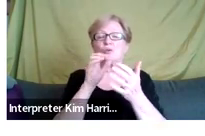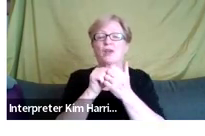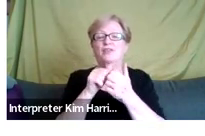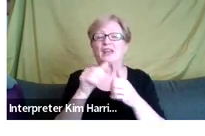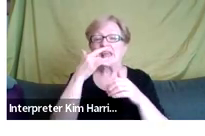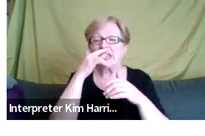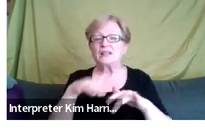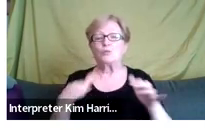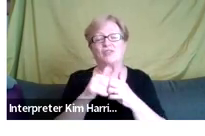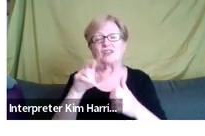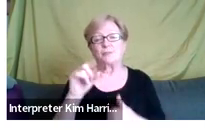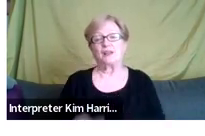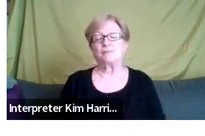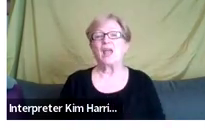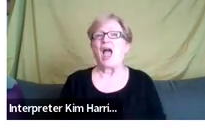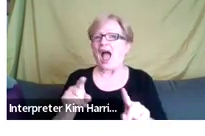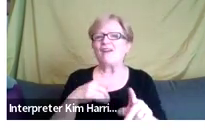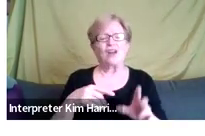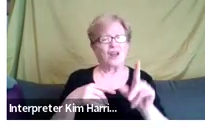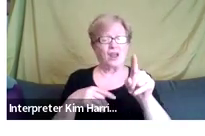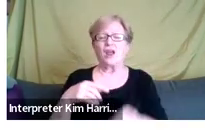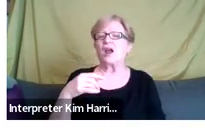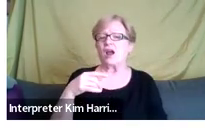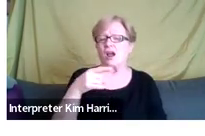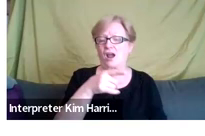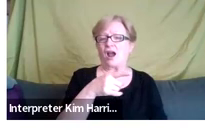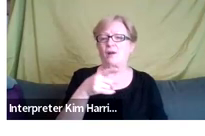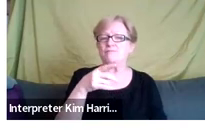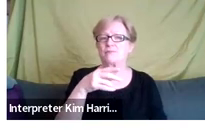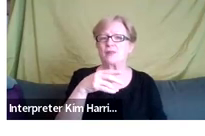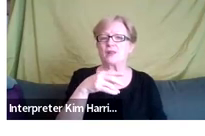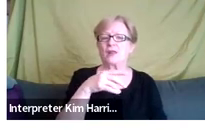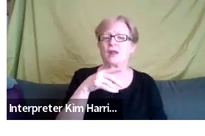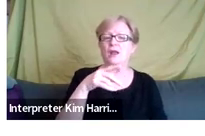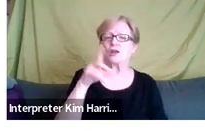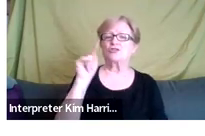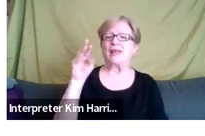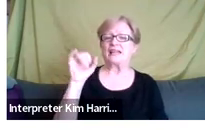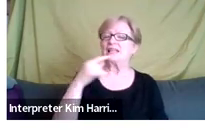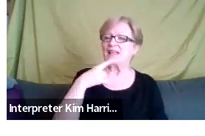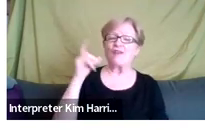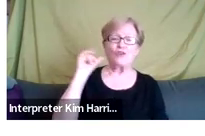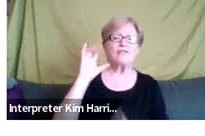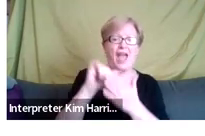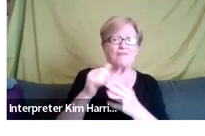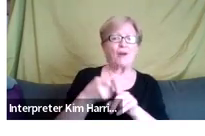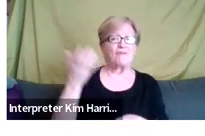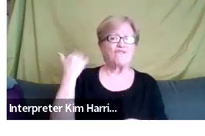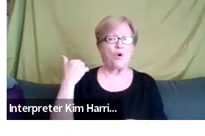I've heard that too from other people that like, oh, you can't be a teacher, you know, those